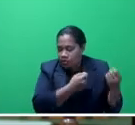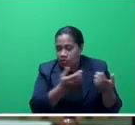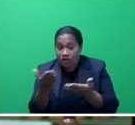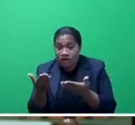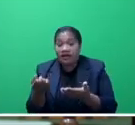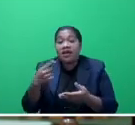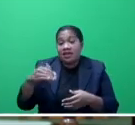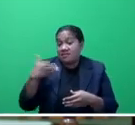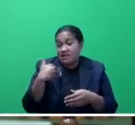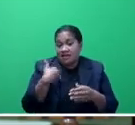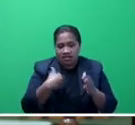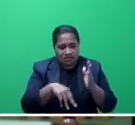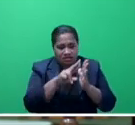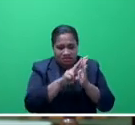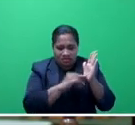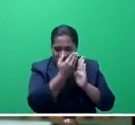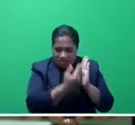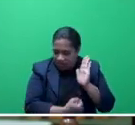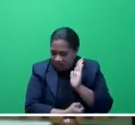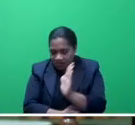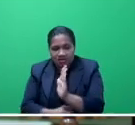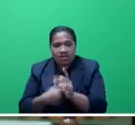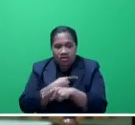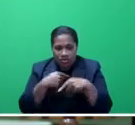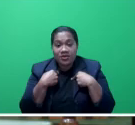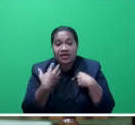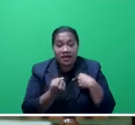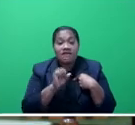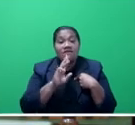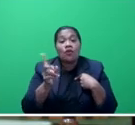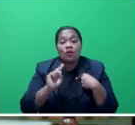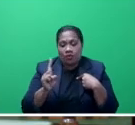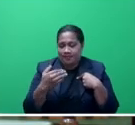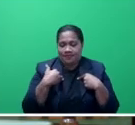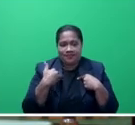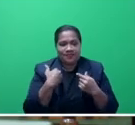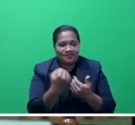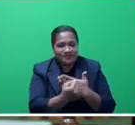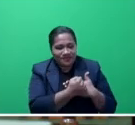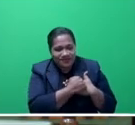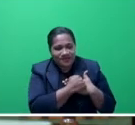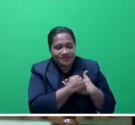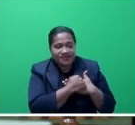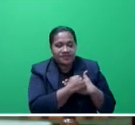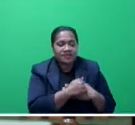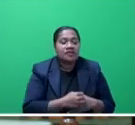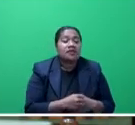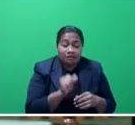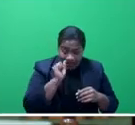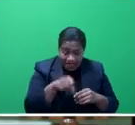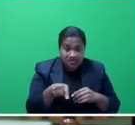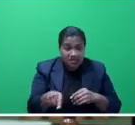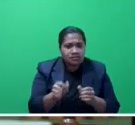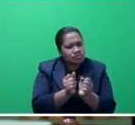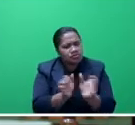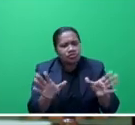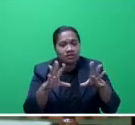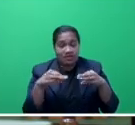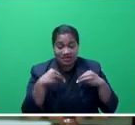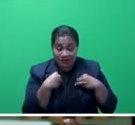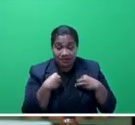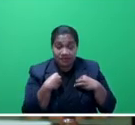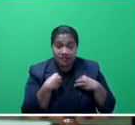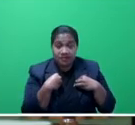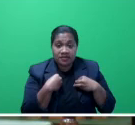enforce for health and safety. And even as our tourism numbers make a comeback, it is generally accepted among industry experts